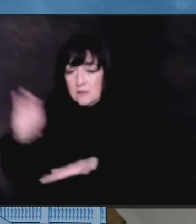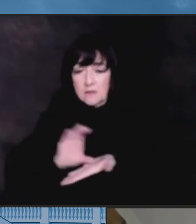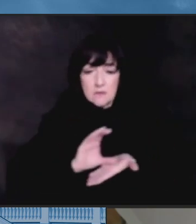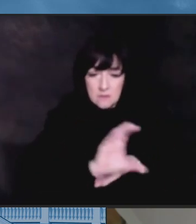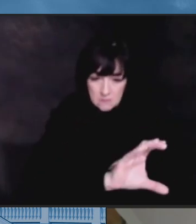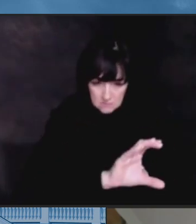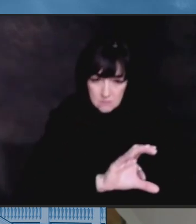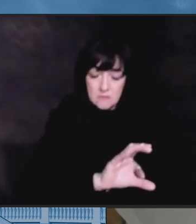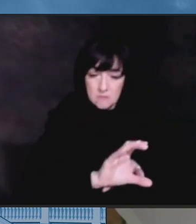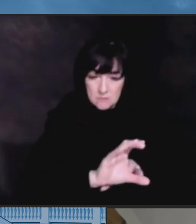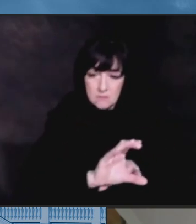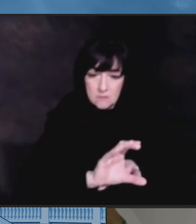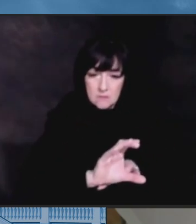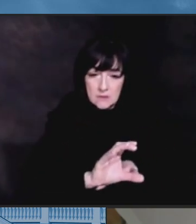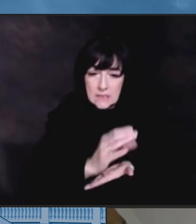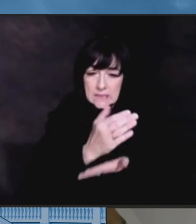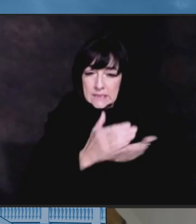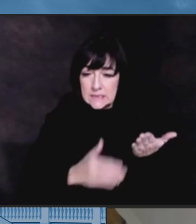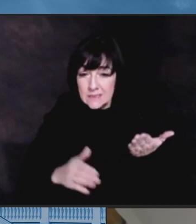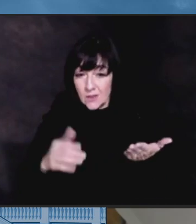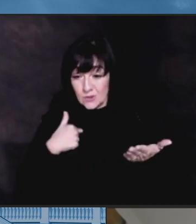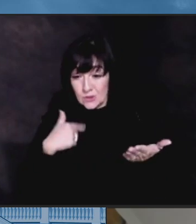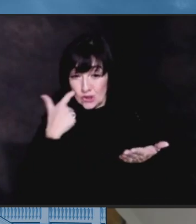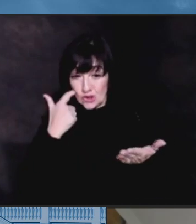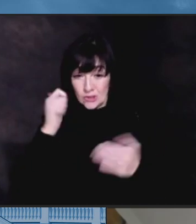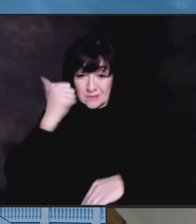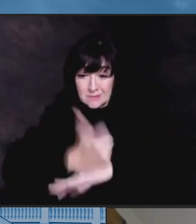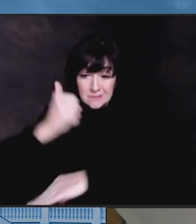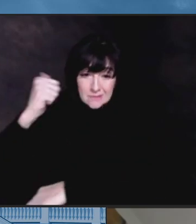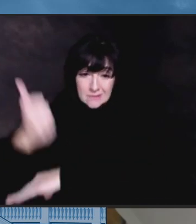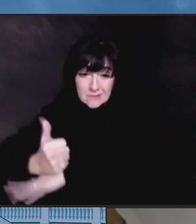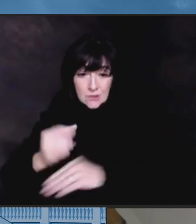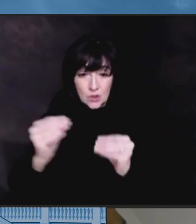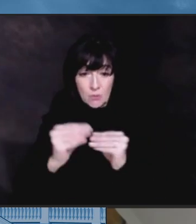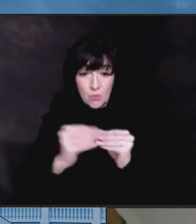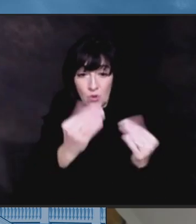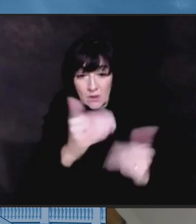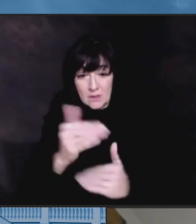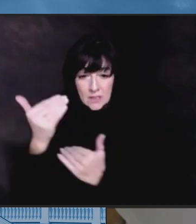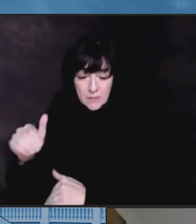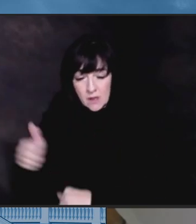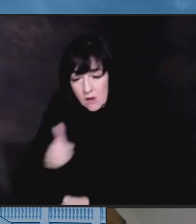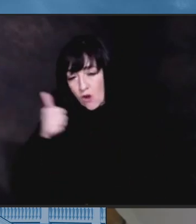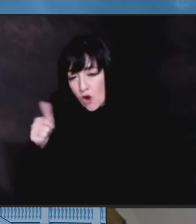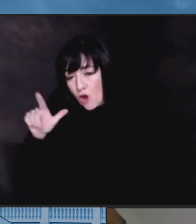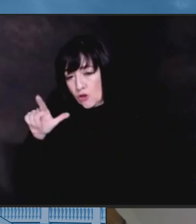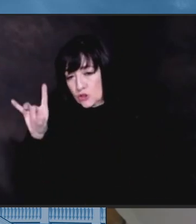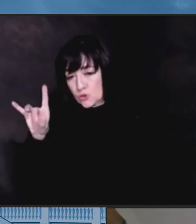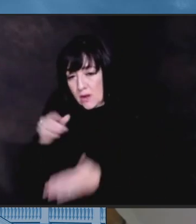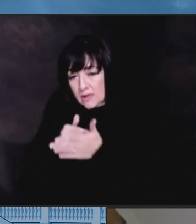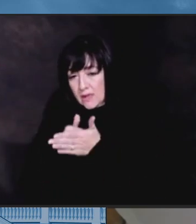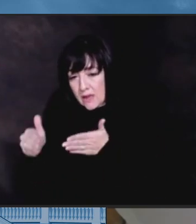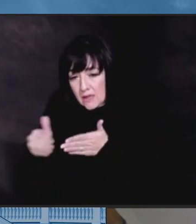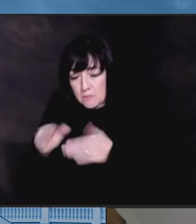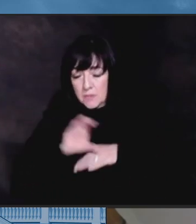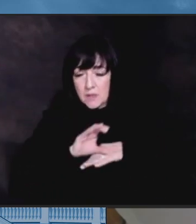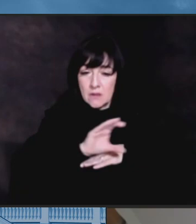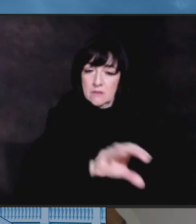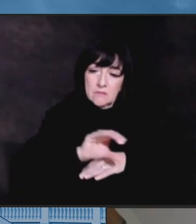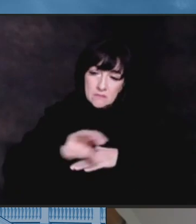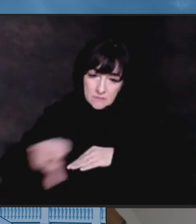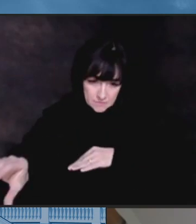to cover some of the restrictions that we just recently put in place, another $28 million in what we've been referring